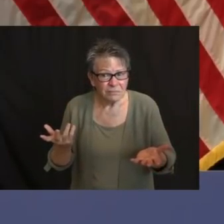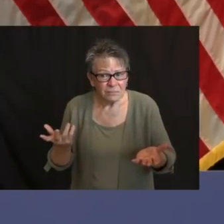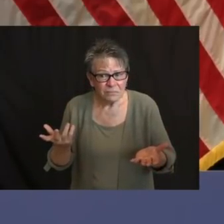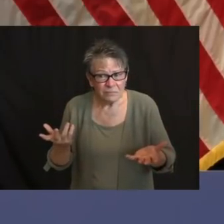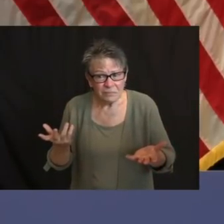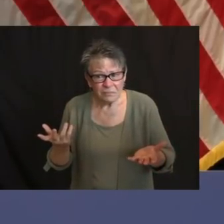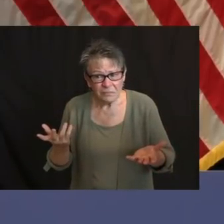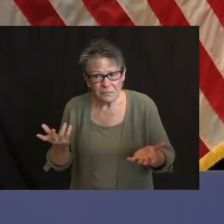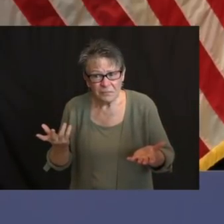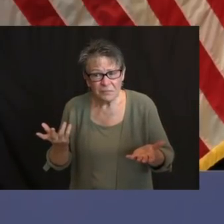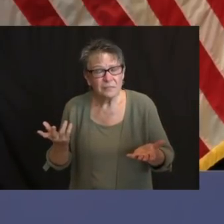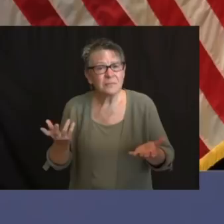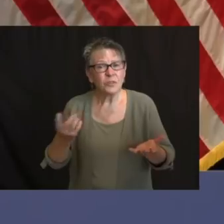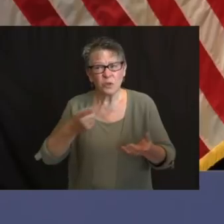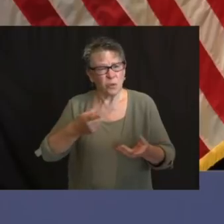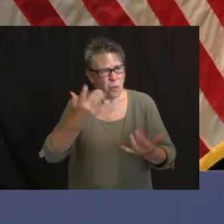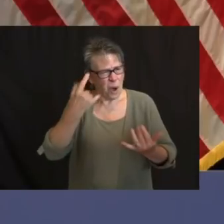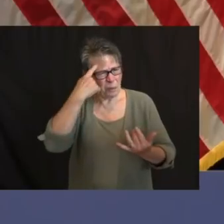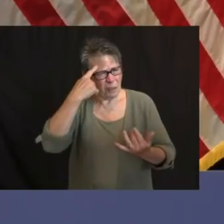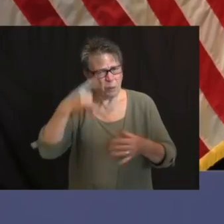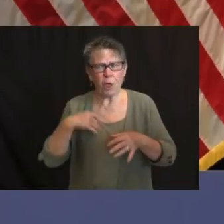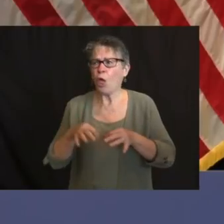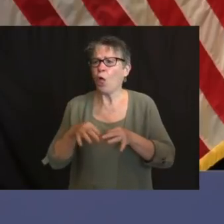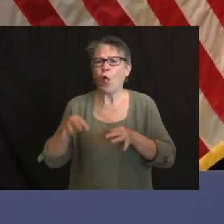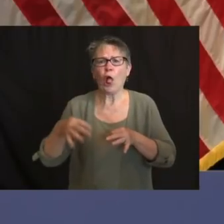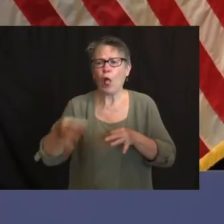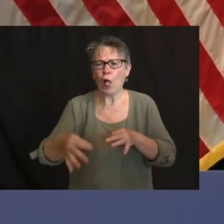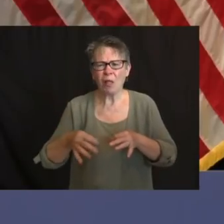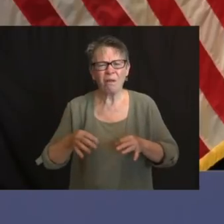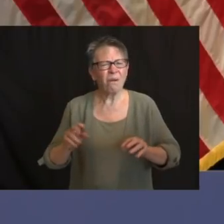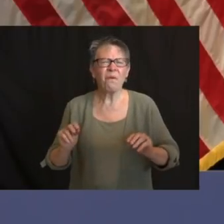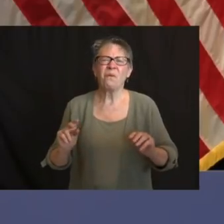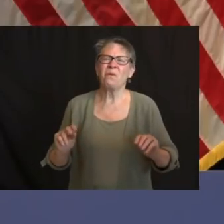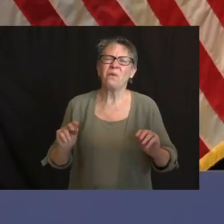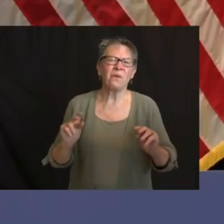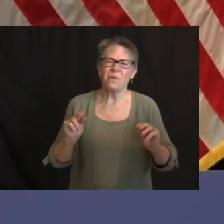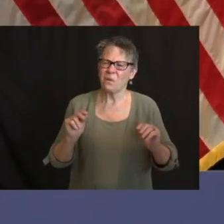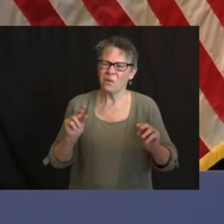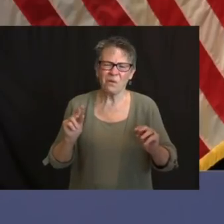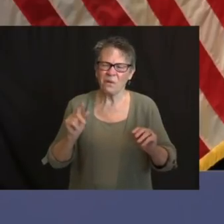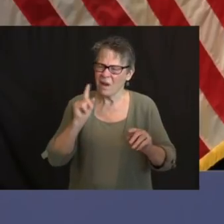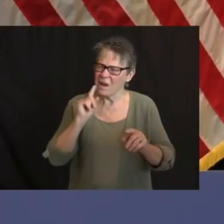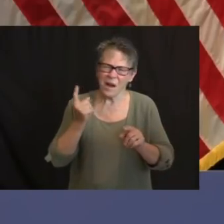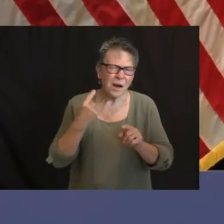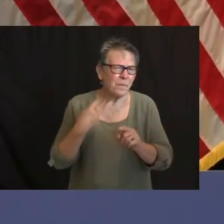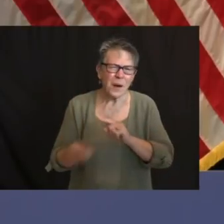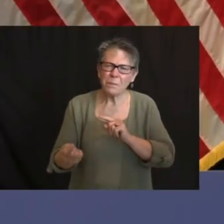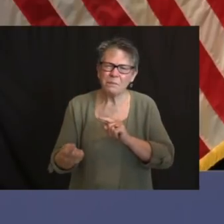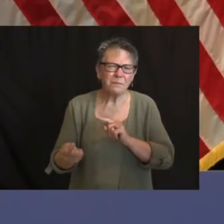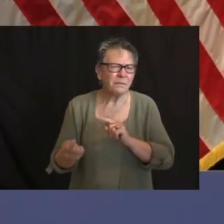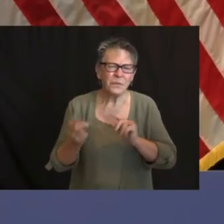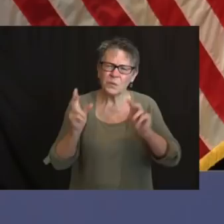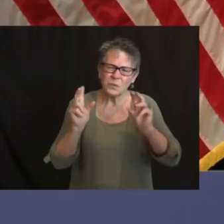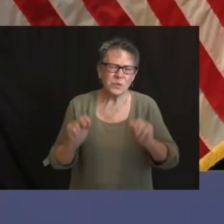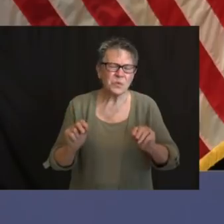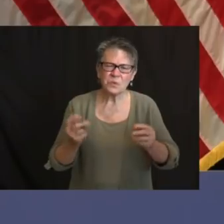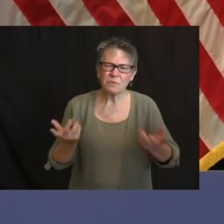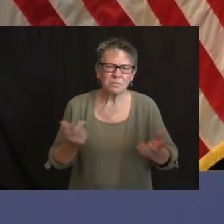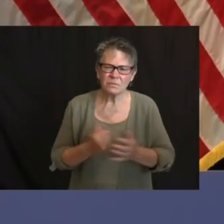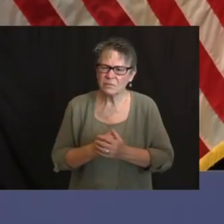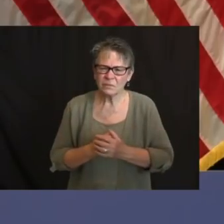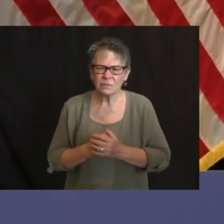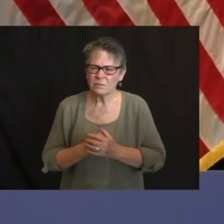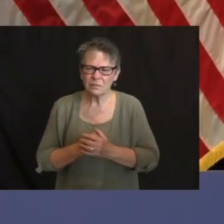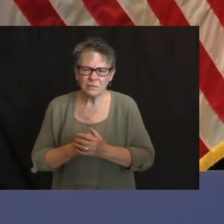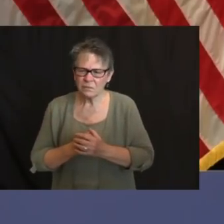so long. Judy, you'll have to, is the number realistic to get by the end of June? Yeah, we wouldn't have